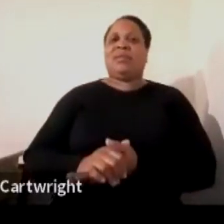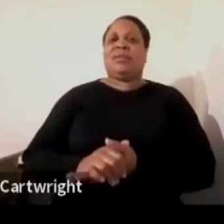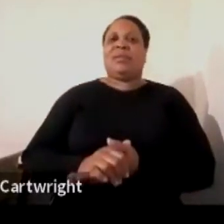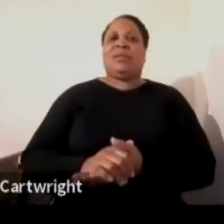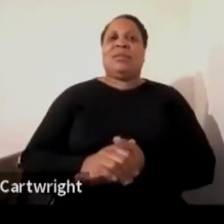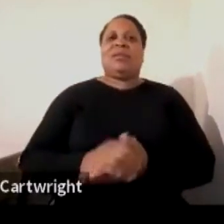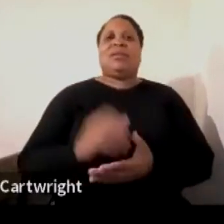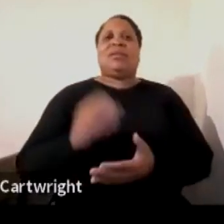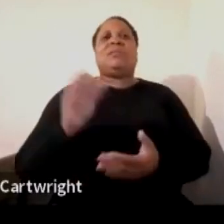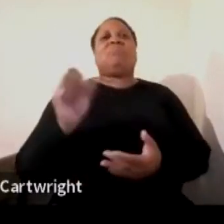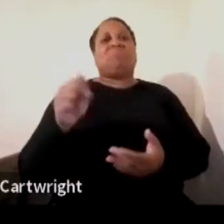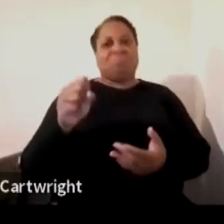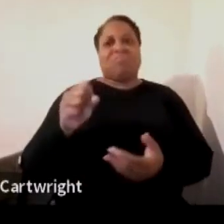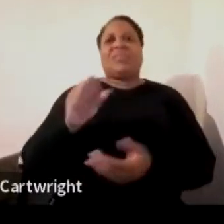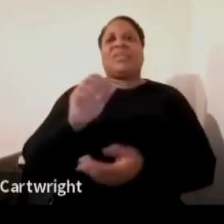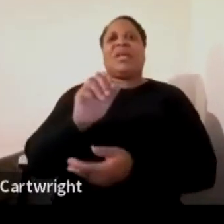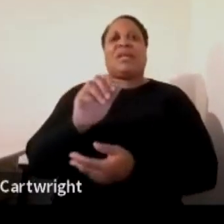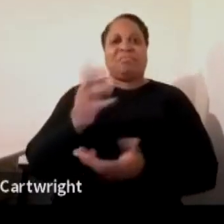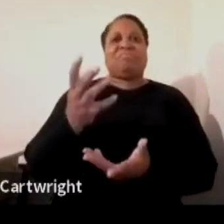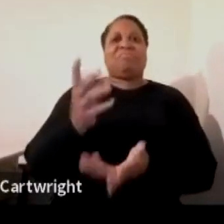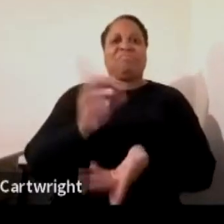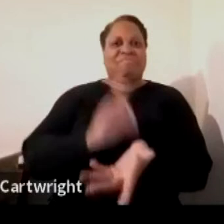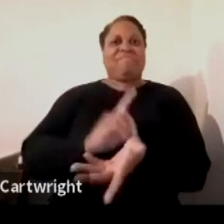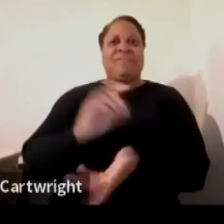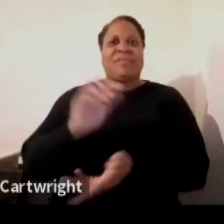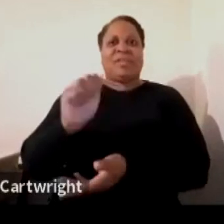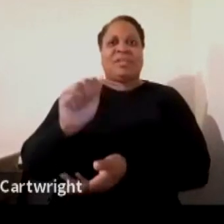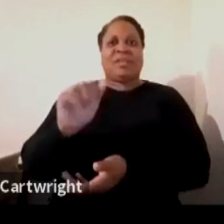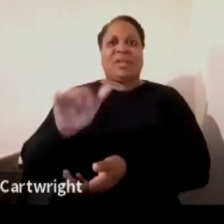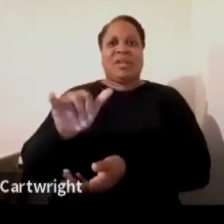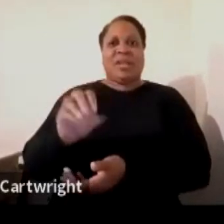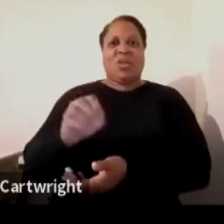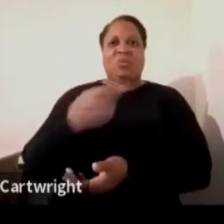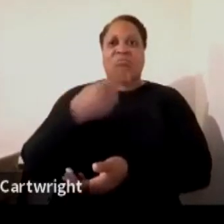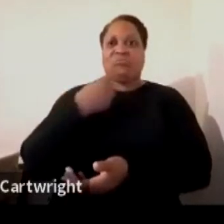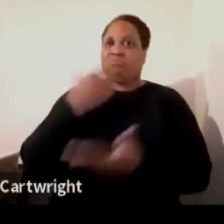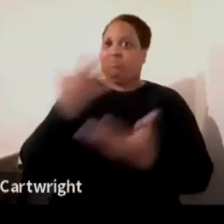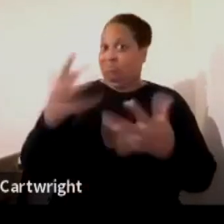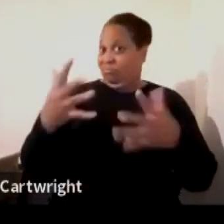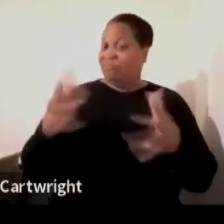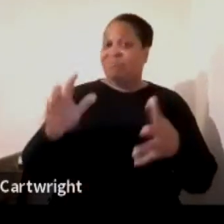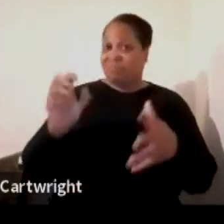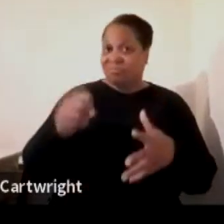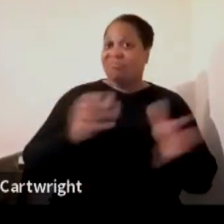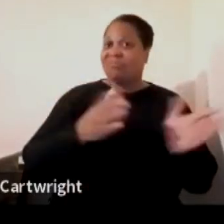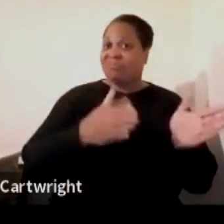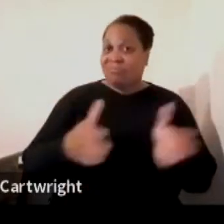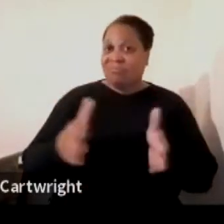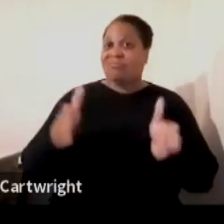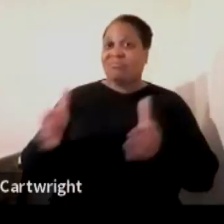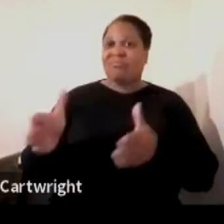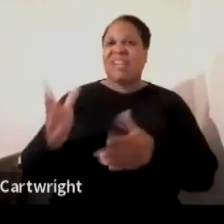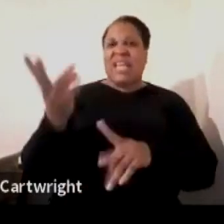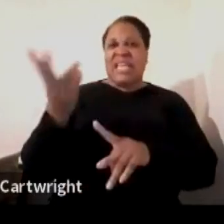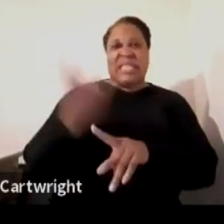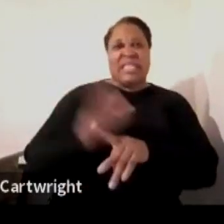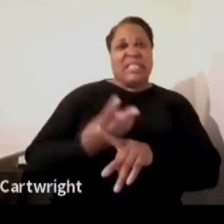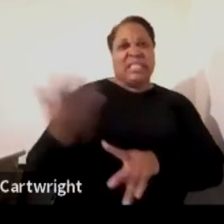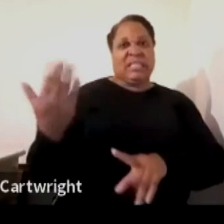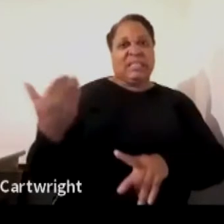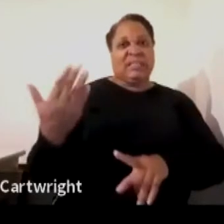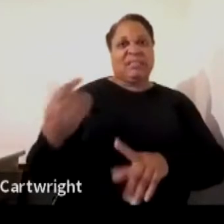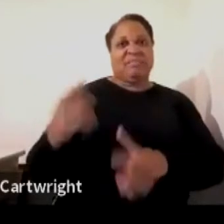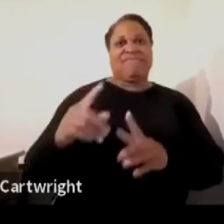has already said, we have already been kind of doing this. Yes, we, 6 months ago implemented a pre-test